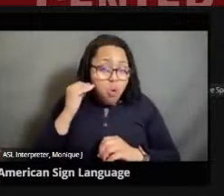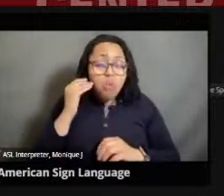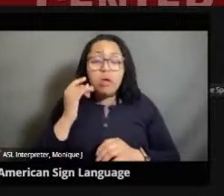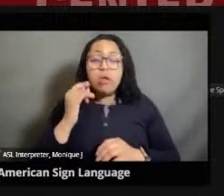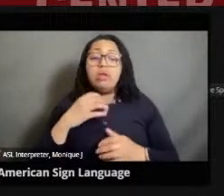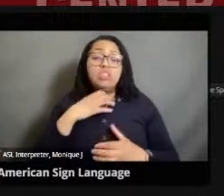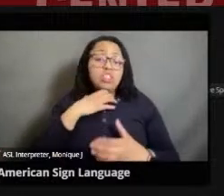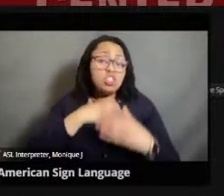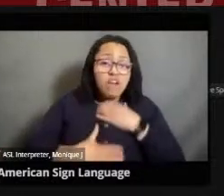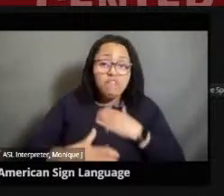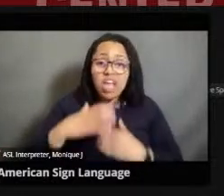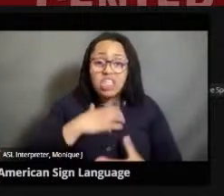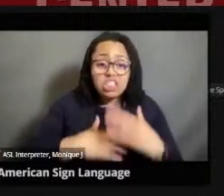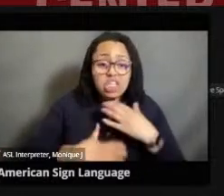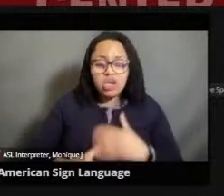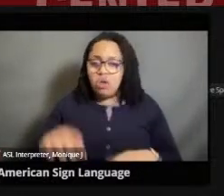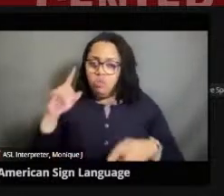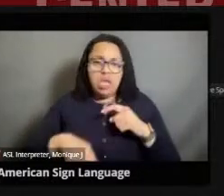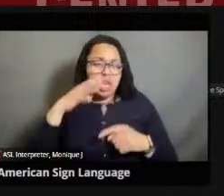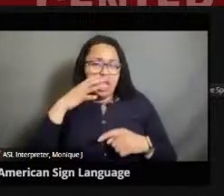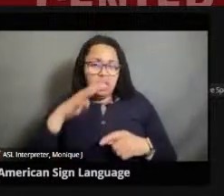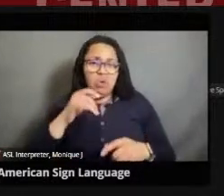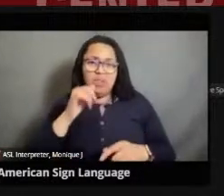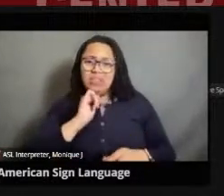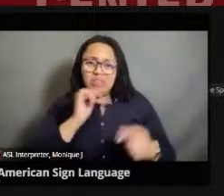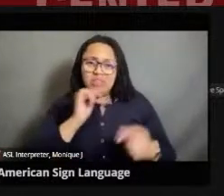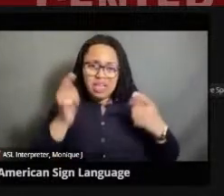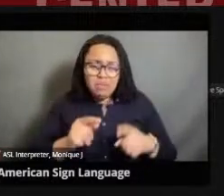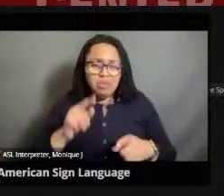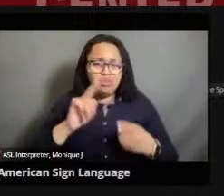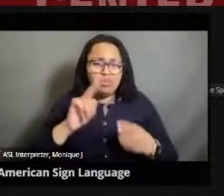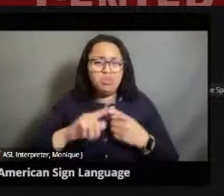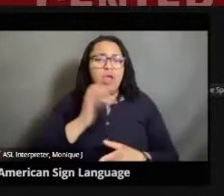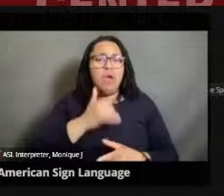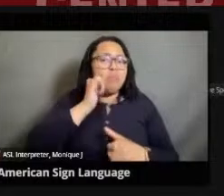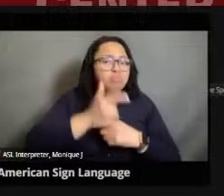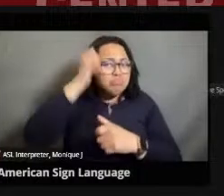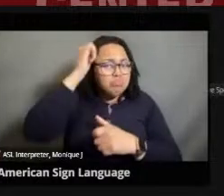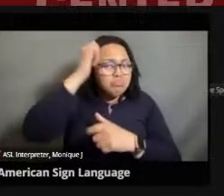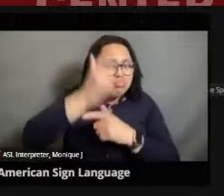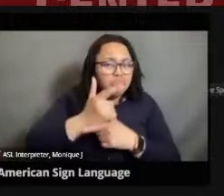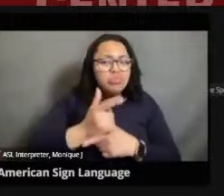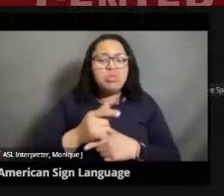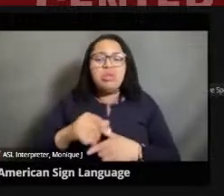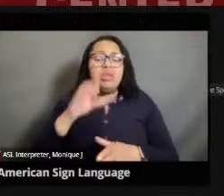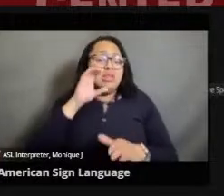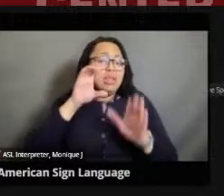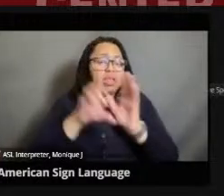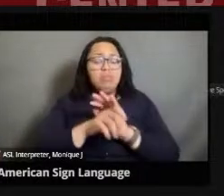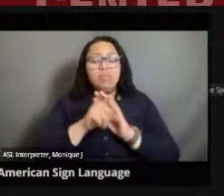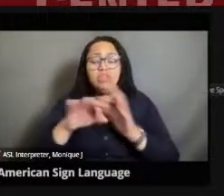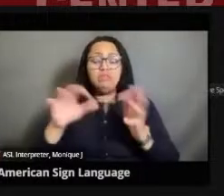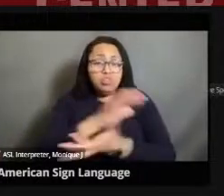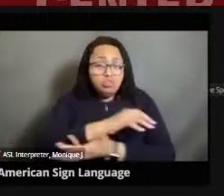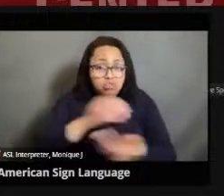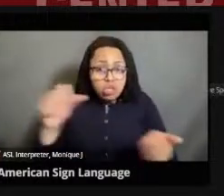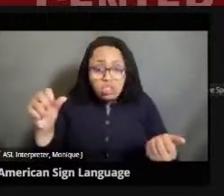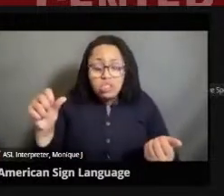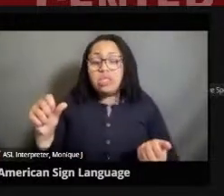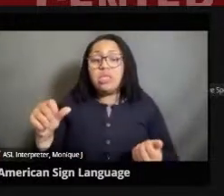suffering happening to our brothers and sisters. The images of destruction, you all, the